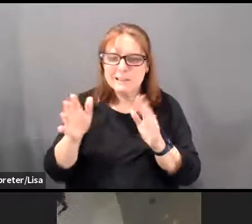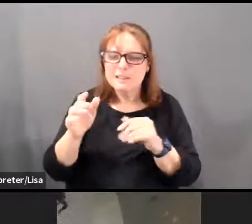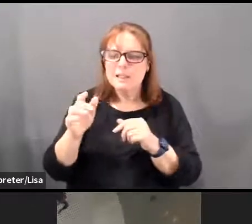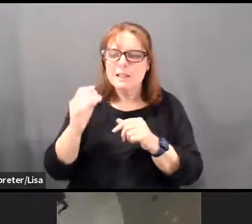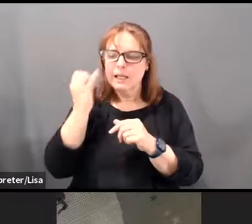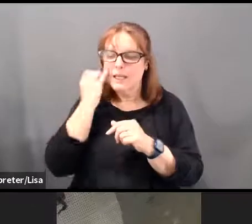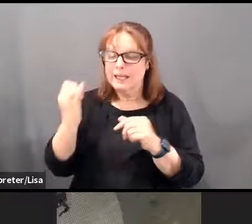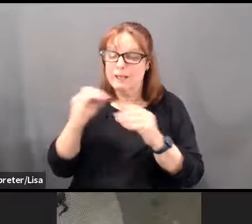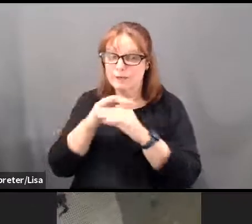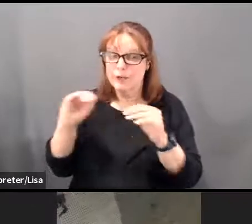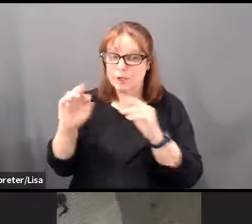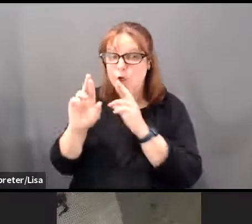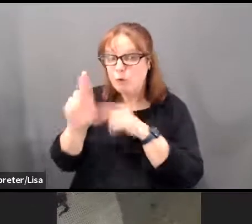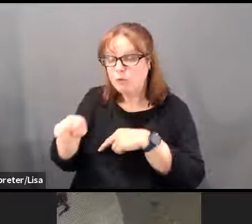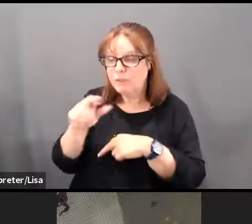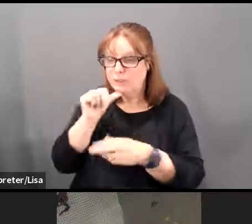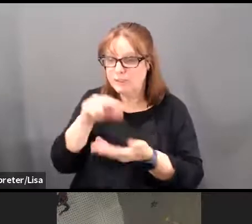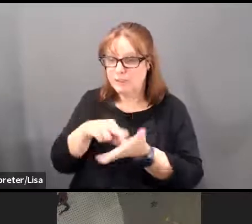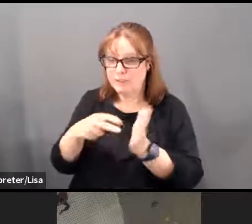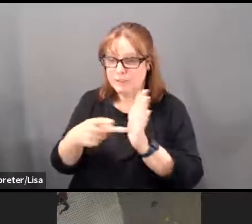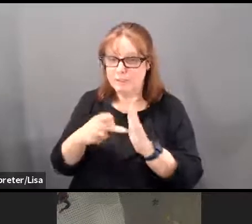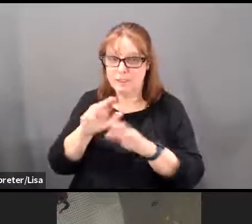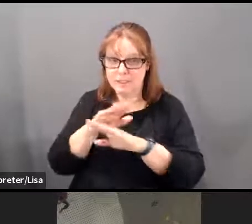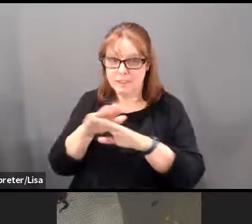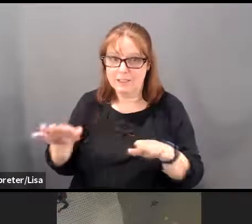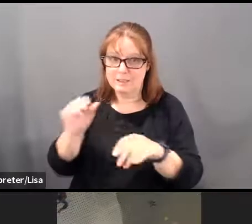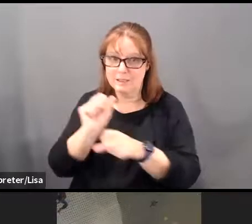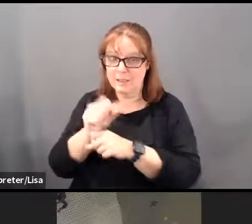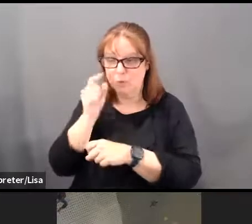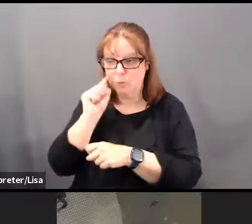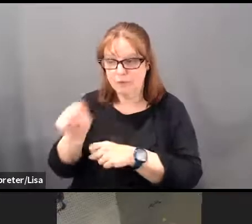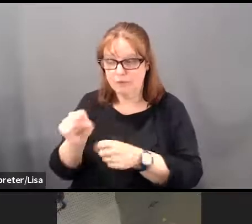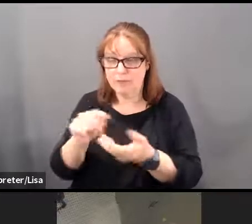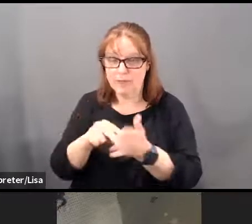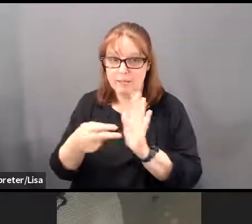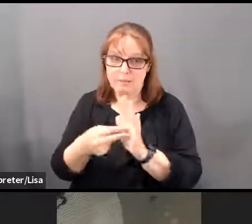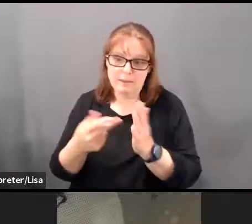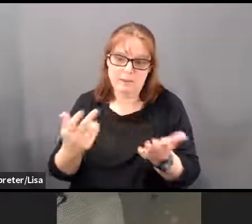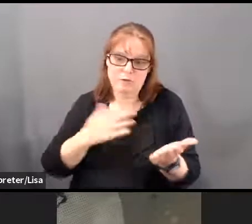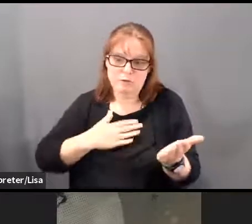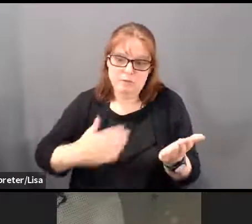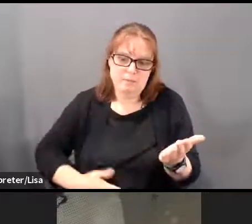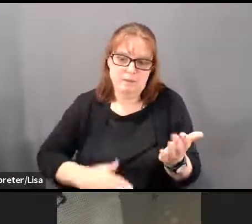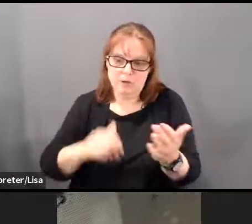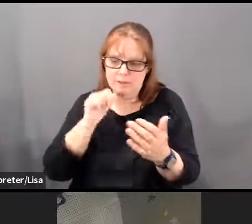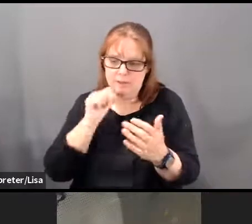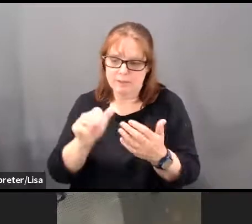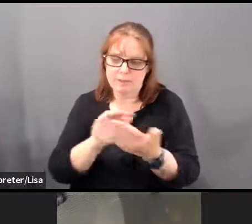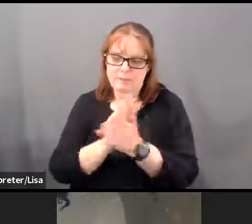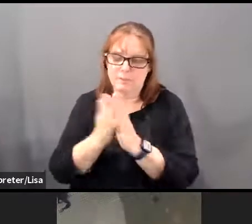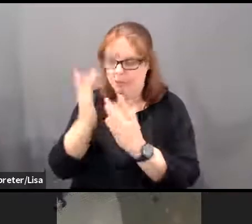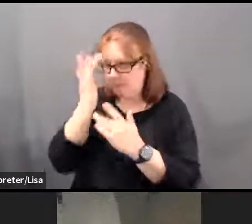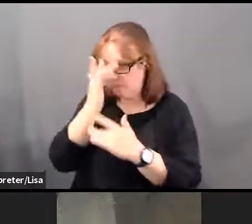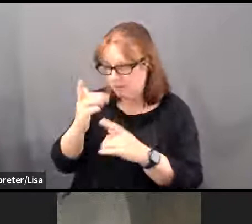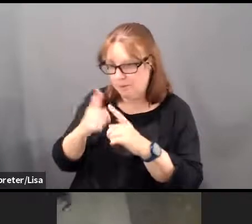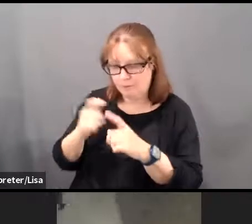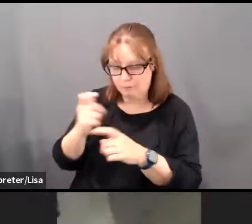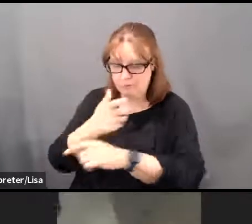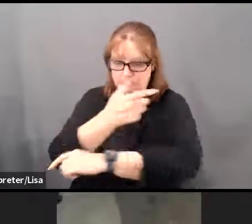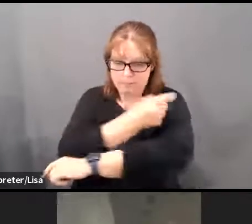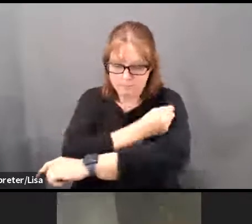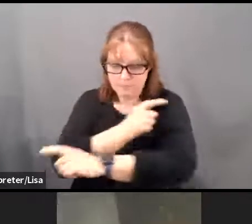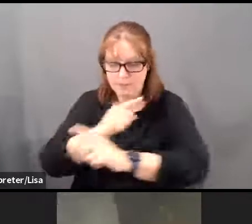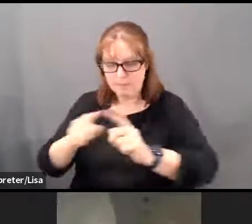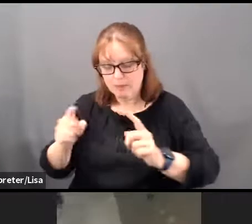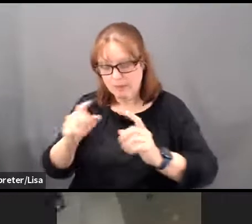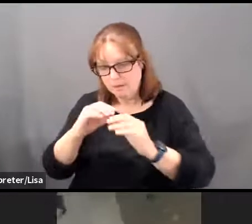immune response, it doesn't mean the vaccine didn't work for you. It just means you didn't have you didn't get symptomatic. So, and that's fine.